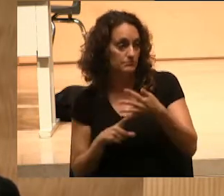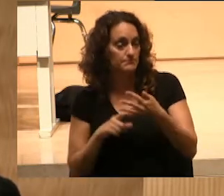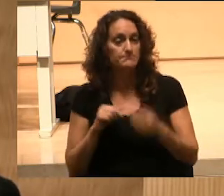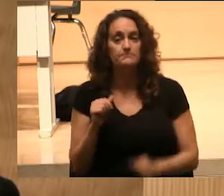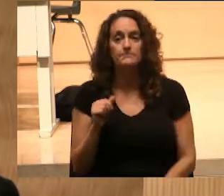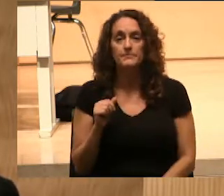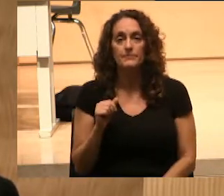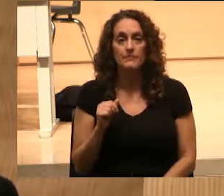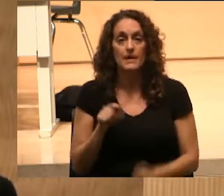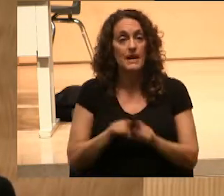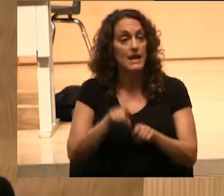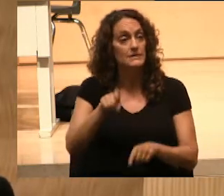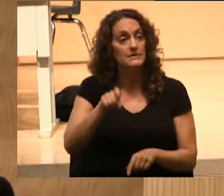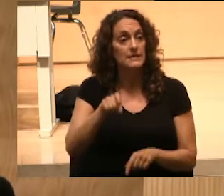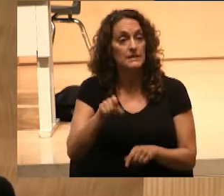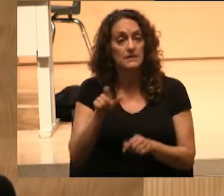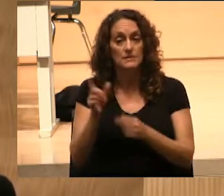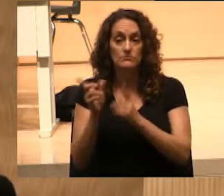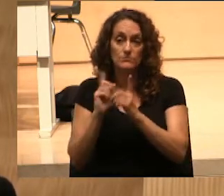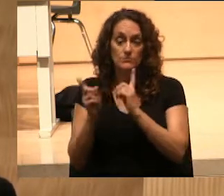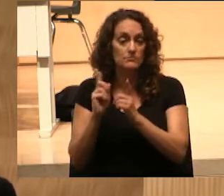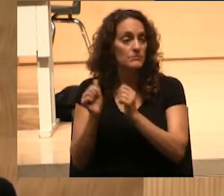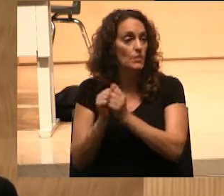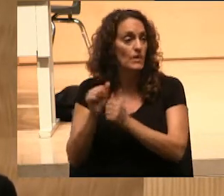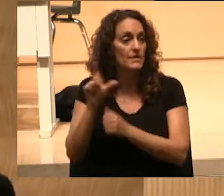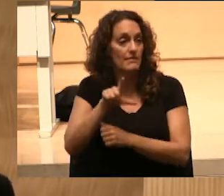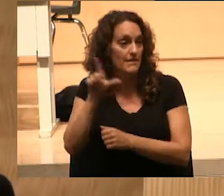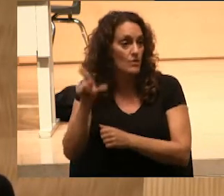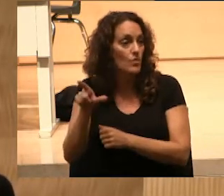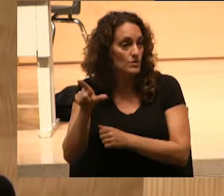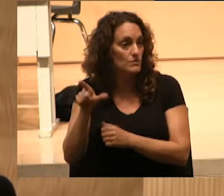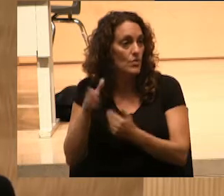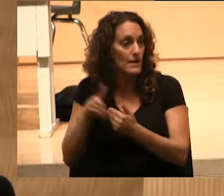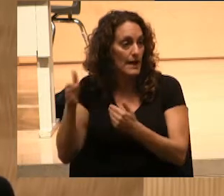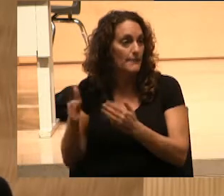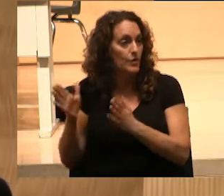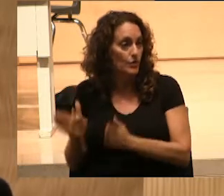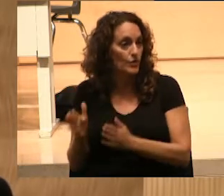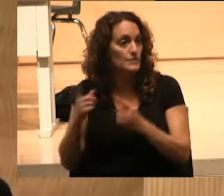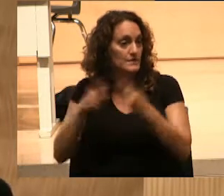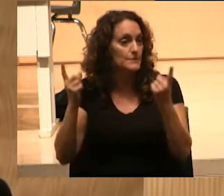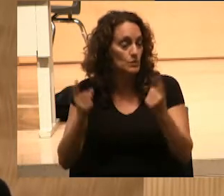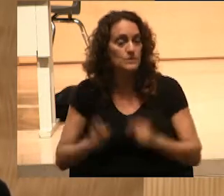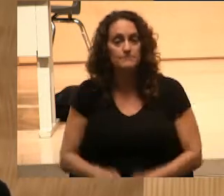mediate when needed for landlord-neighbor disputes. And